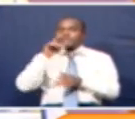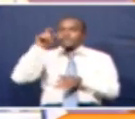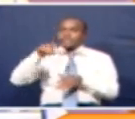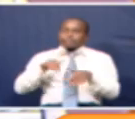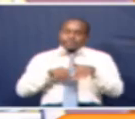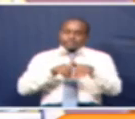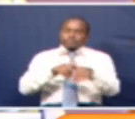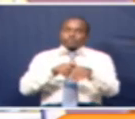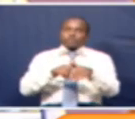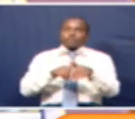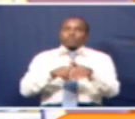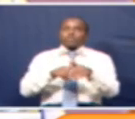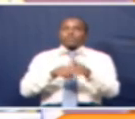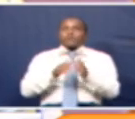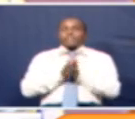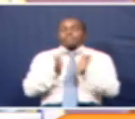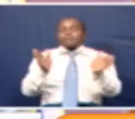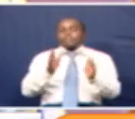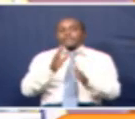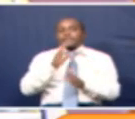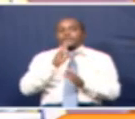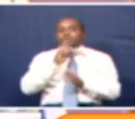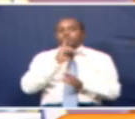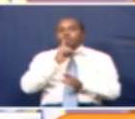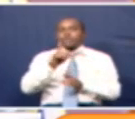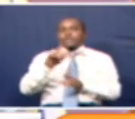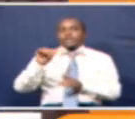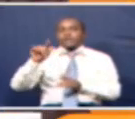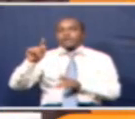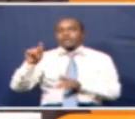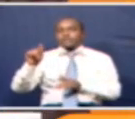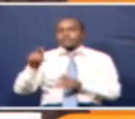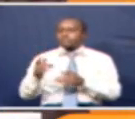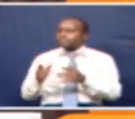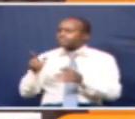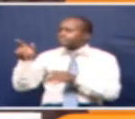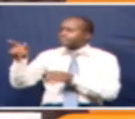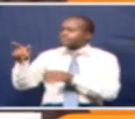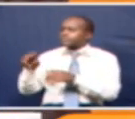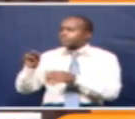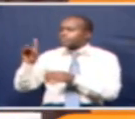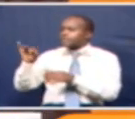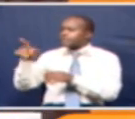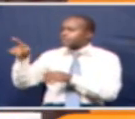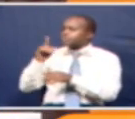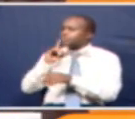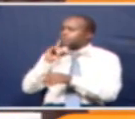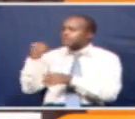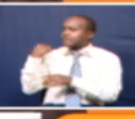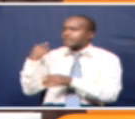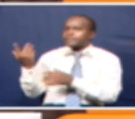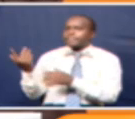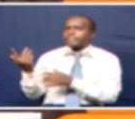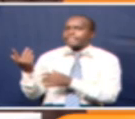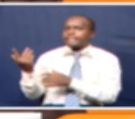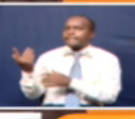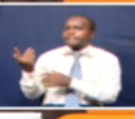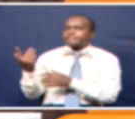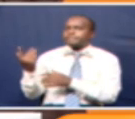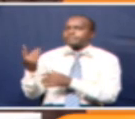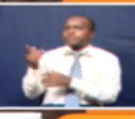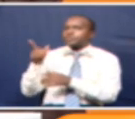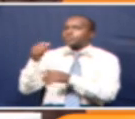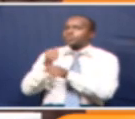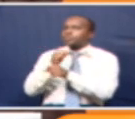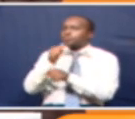the provisions of the Public Order Act. As you respond, Honorable Lombardi, you said this from a statement yesterday that you do